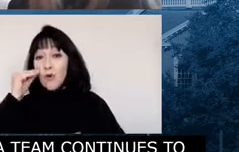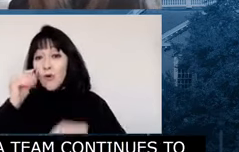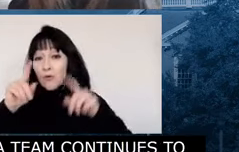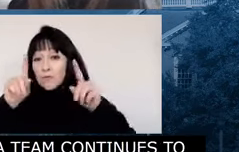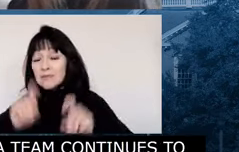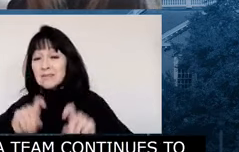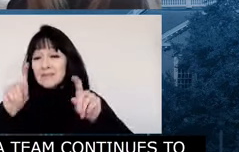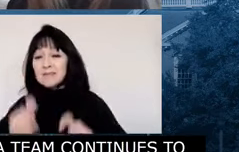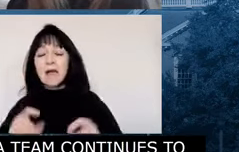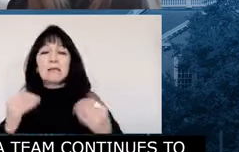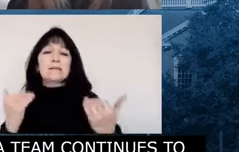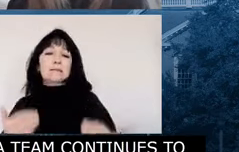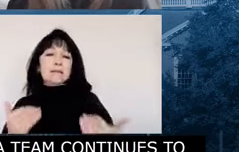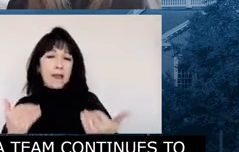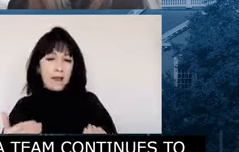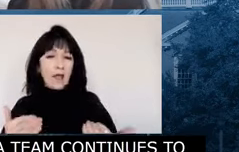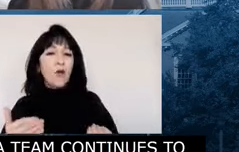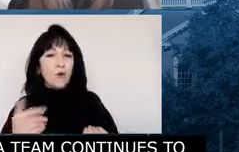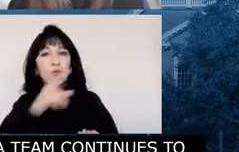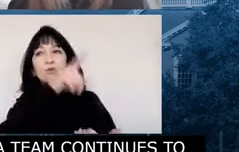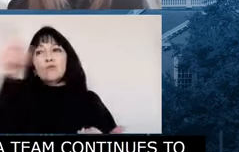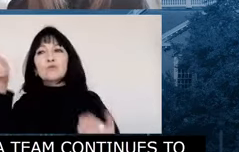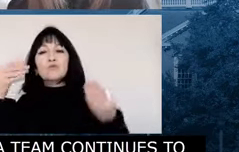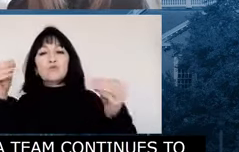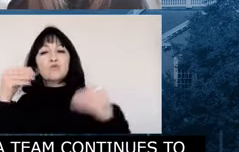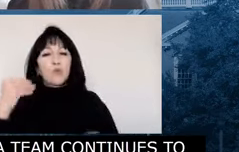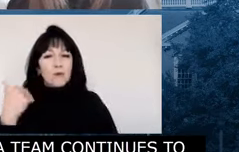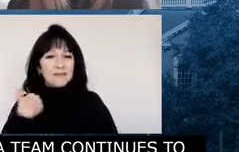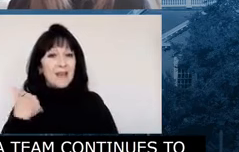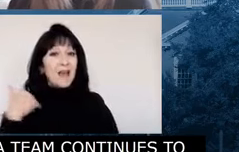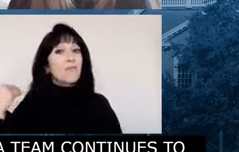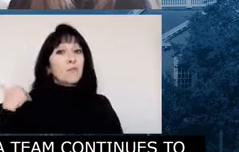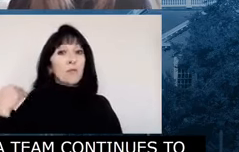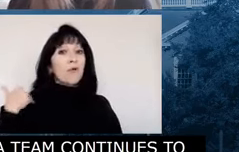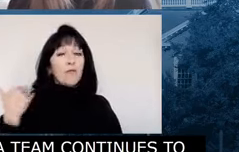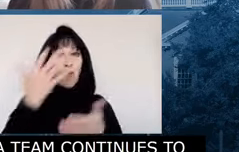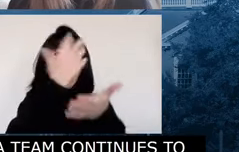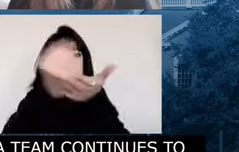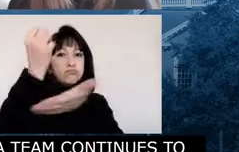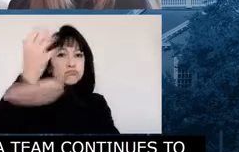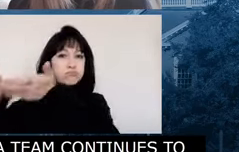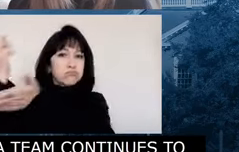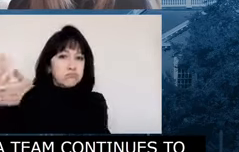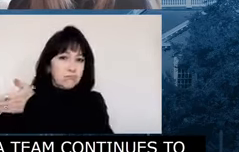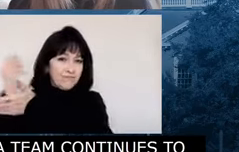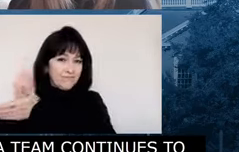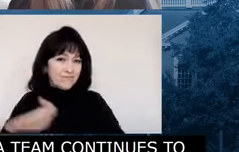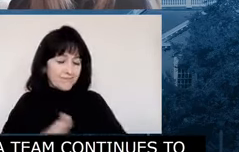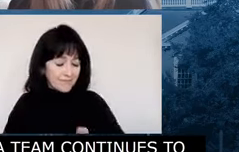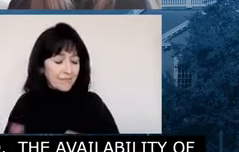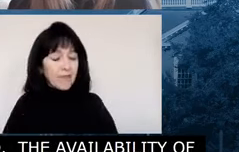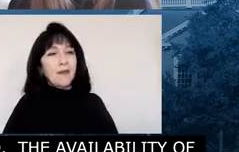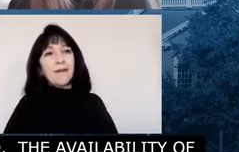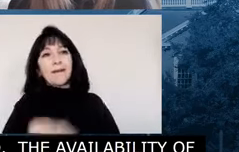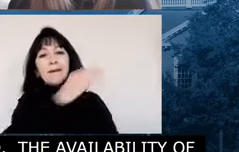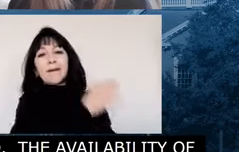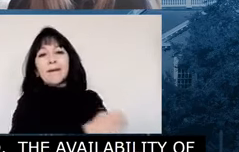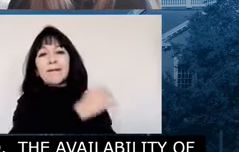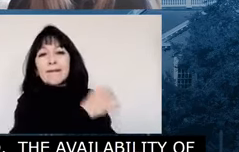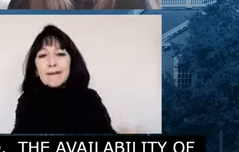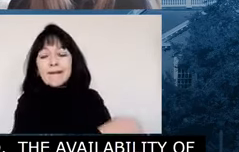are back in stores to some extent, that are being sent out by the federal government to the clinics that are doing testing, to the rapid